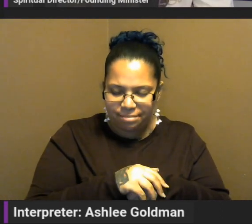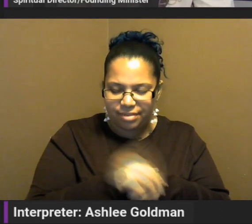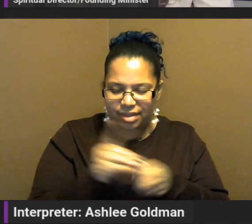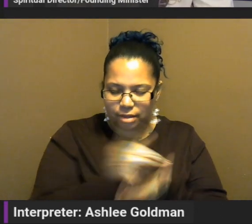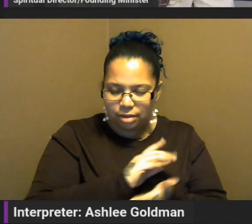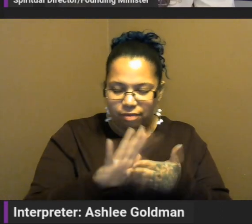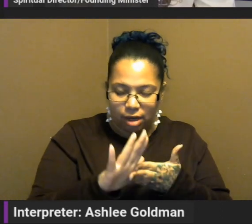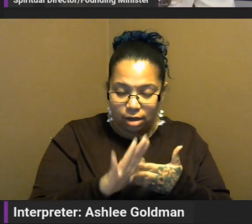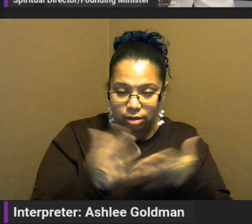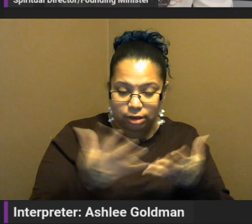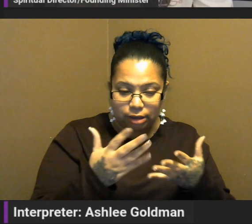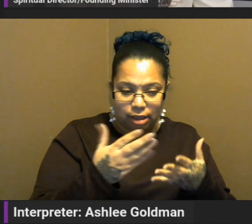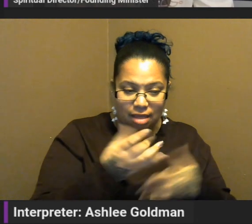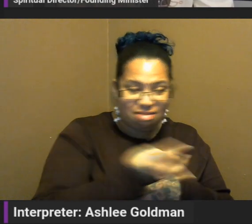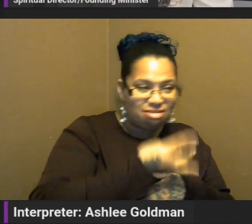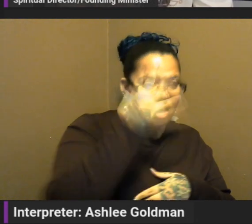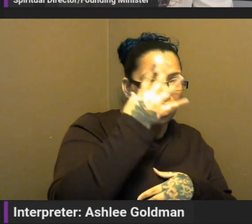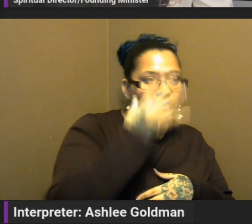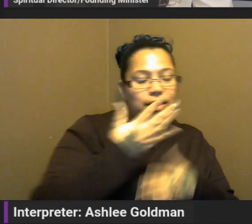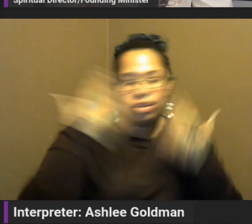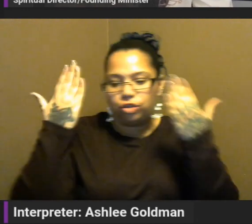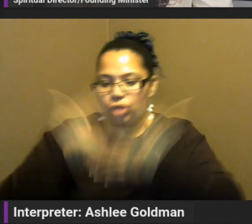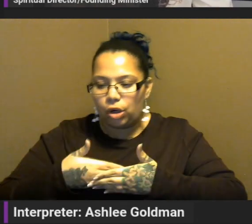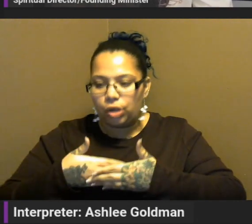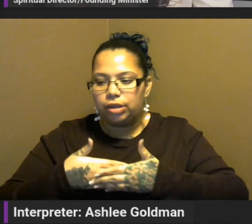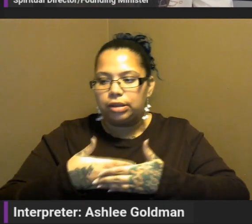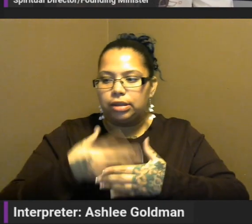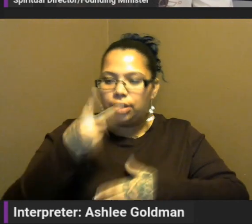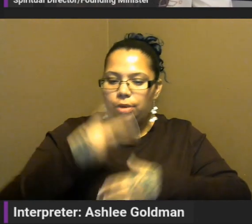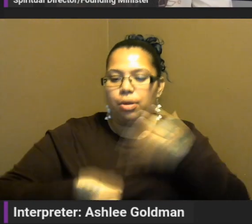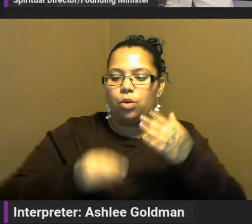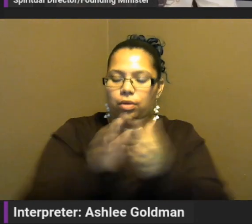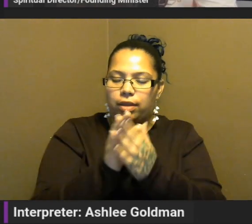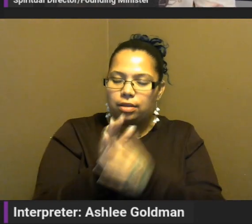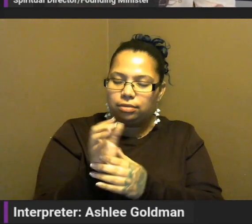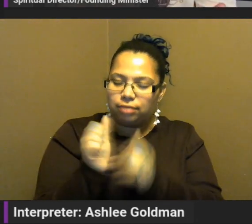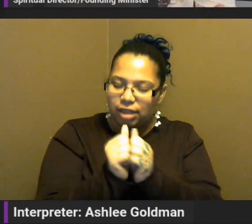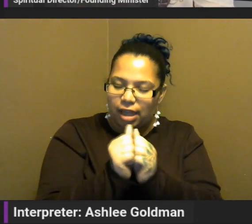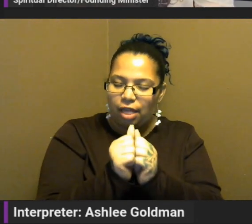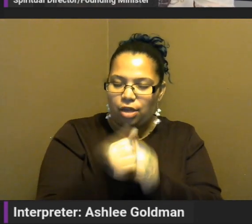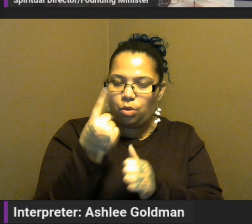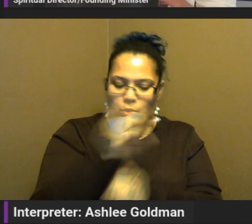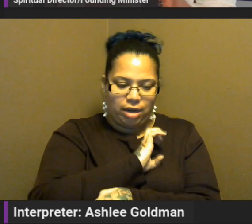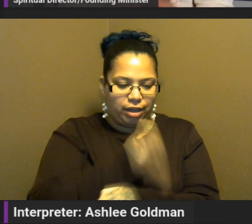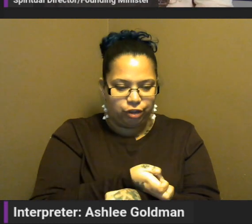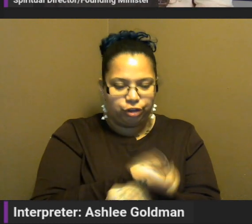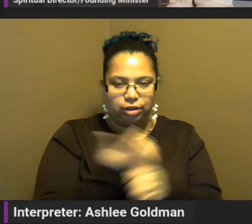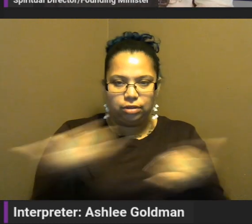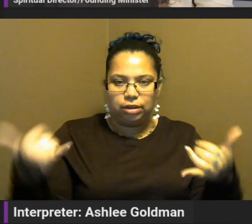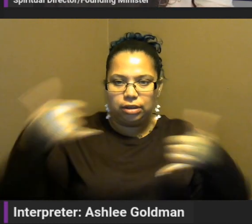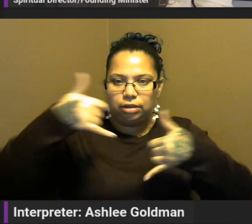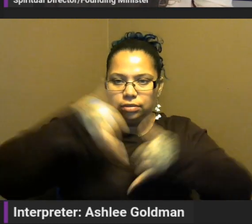and darkness coexist as one power, one presence, one energy, yin, yang,